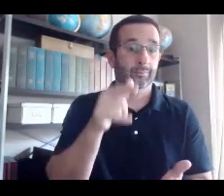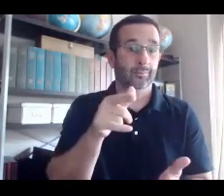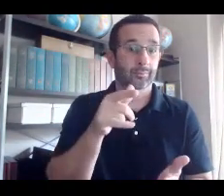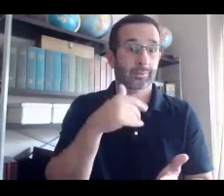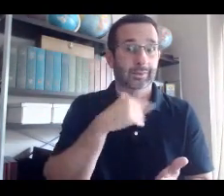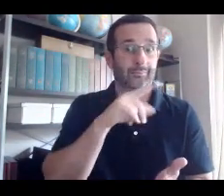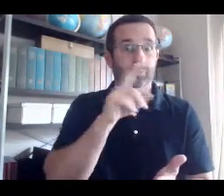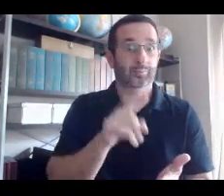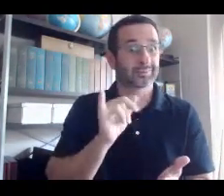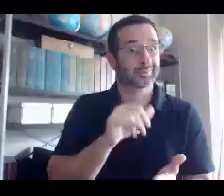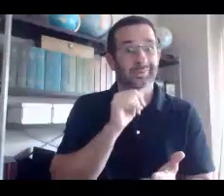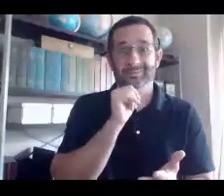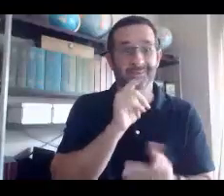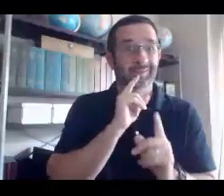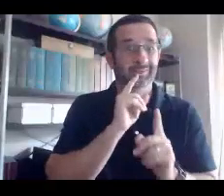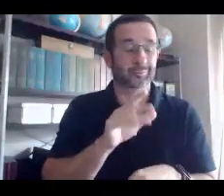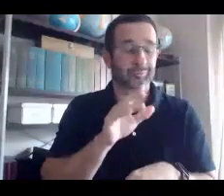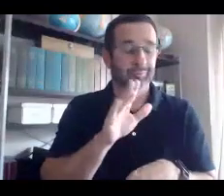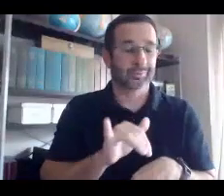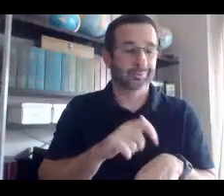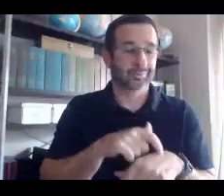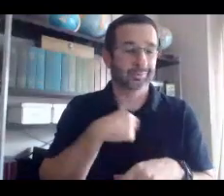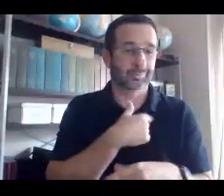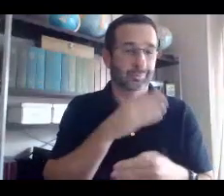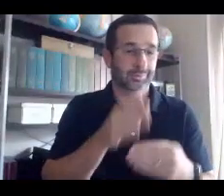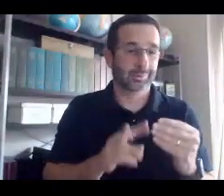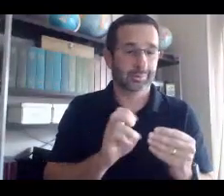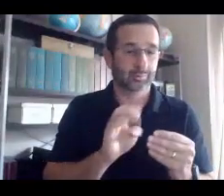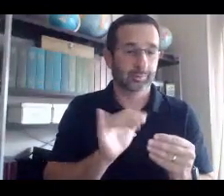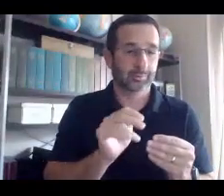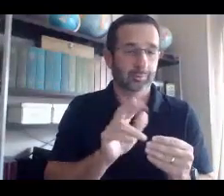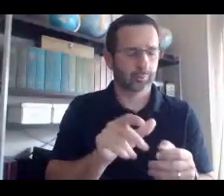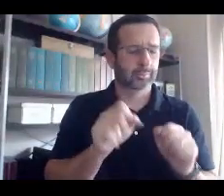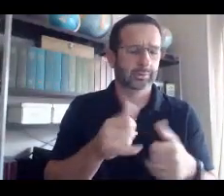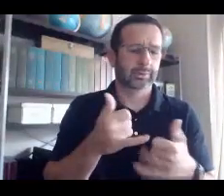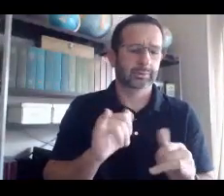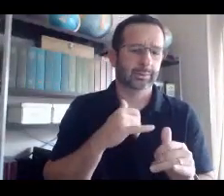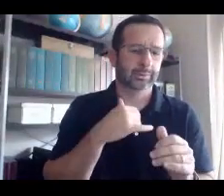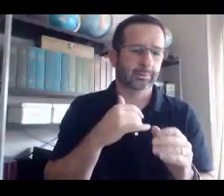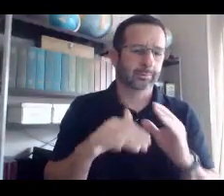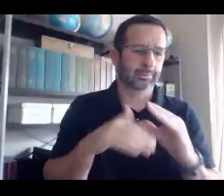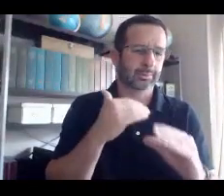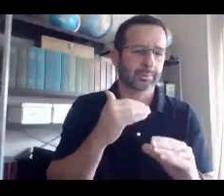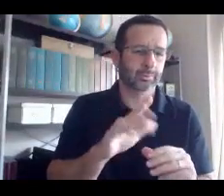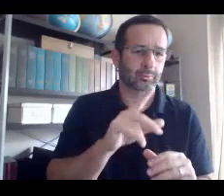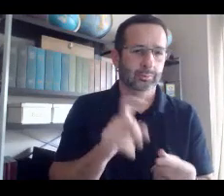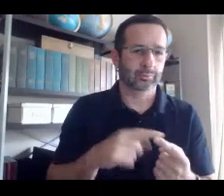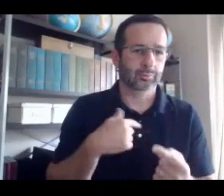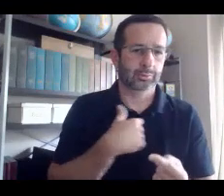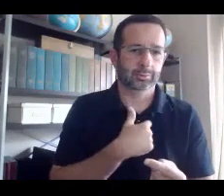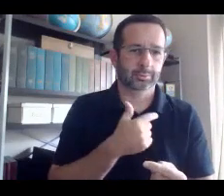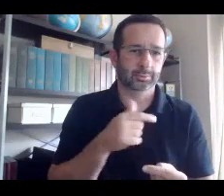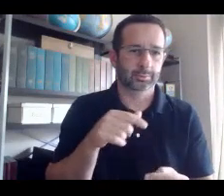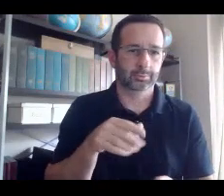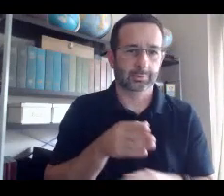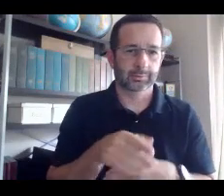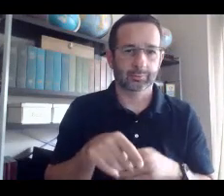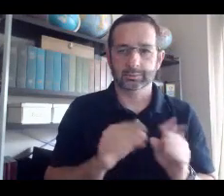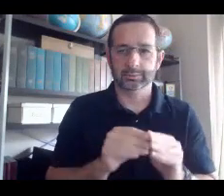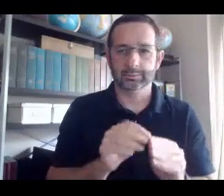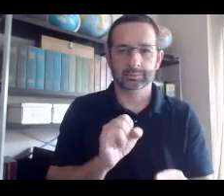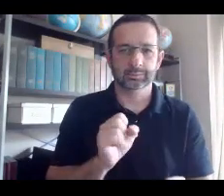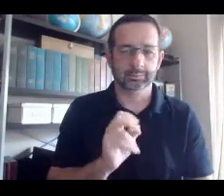are relevant to the majority of you. If you have a question that has not been answered by the time of the end of our webinar, feel free to email